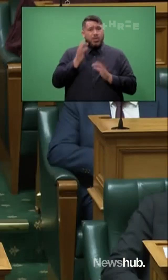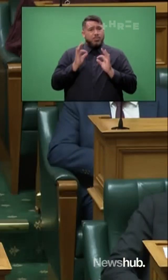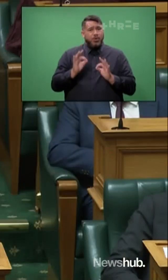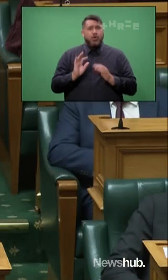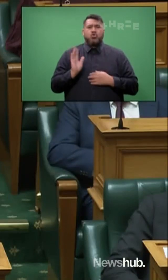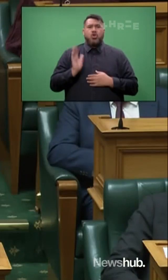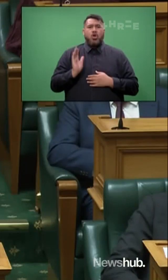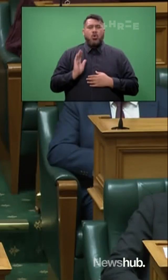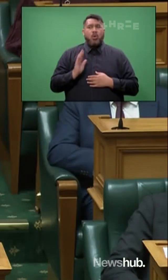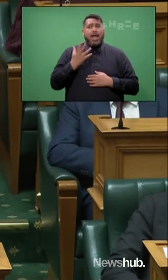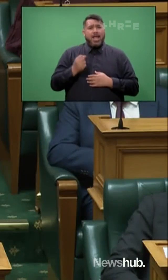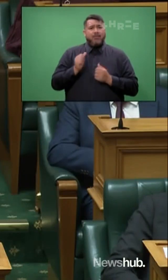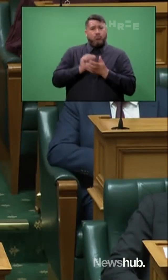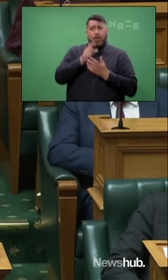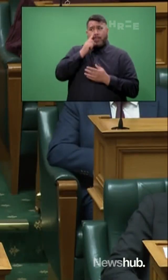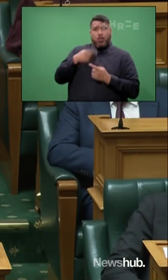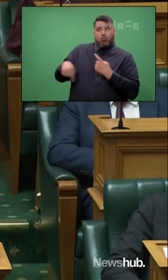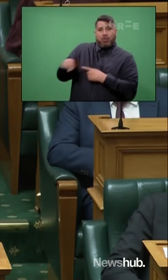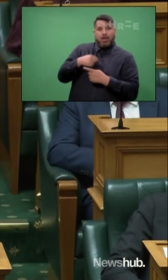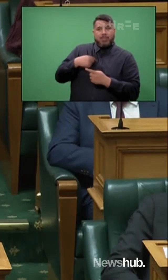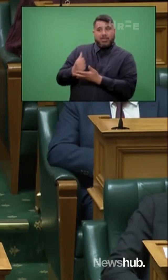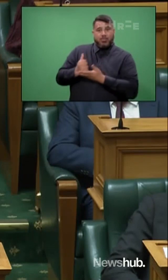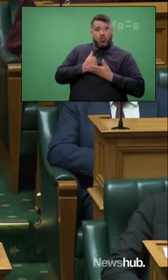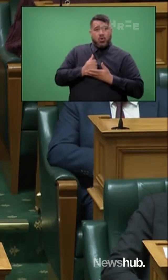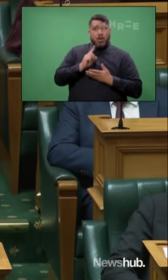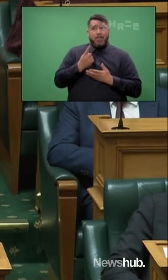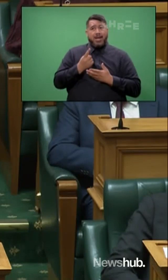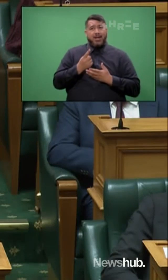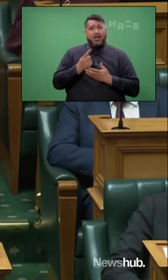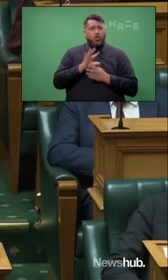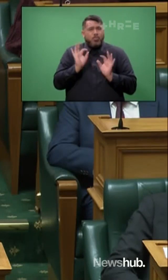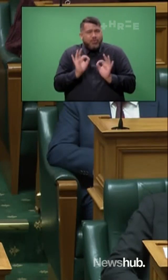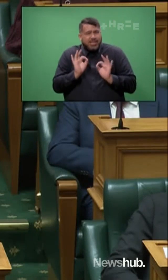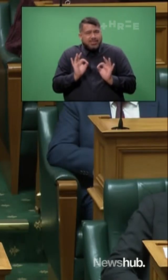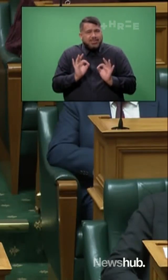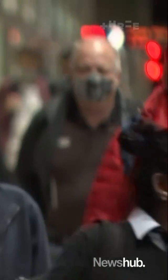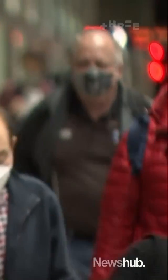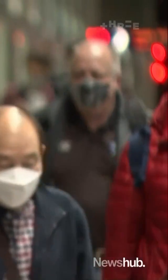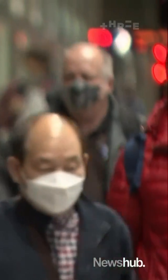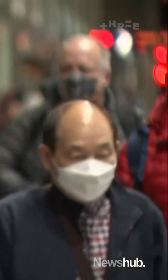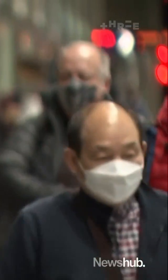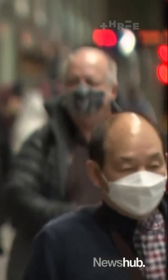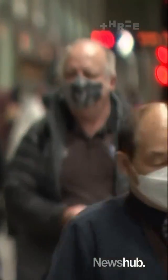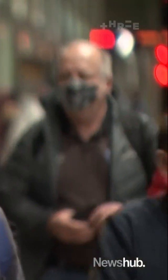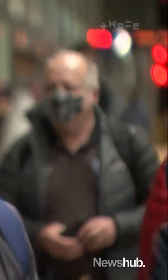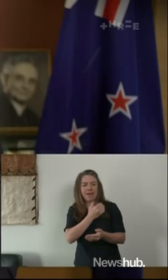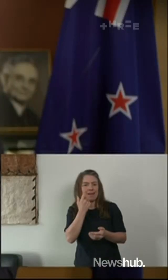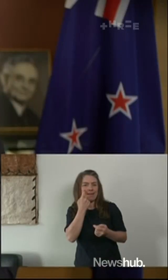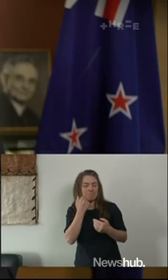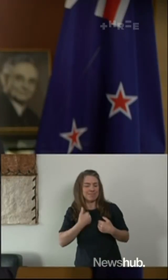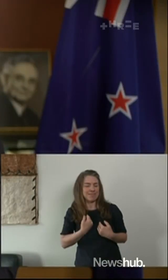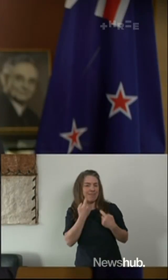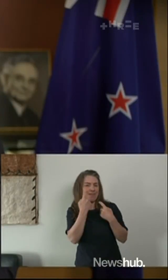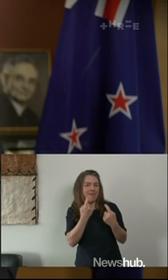I didn't always get it right, but we were always motivated by the right things. The extraordinary.